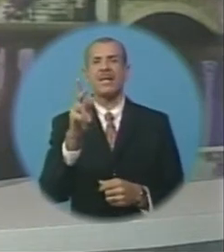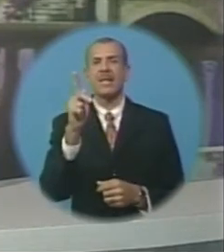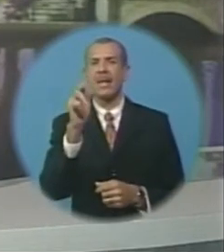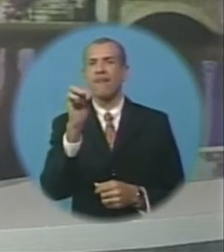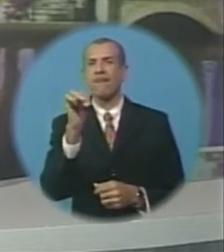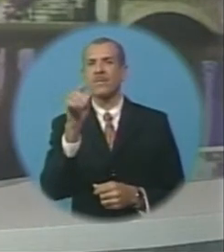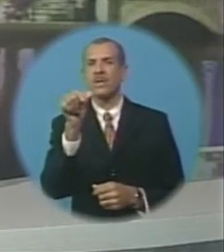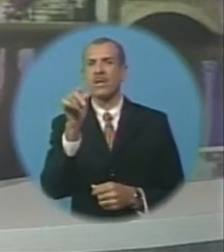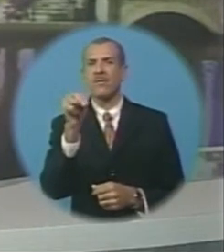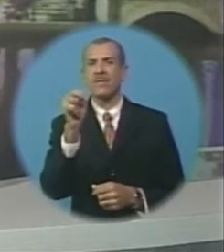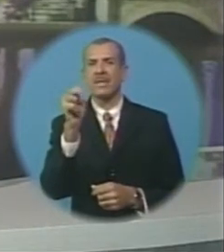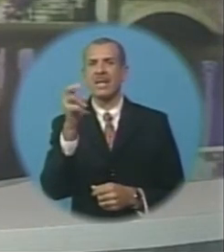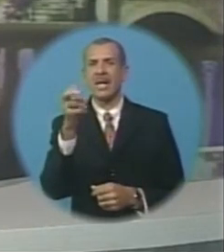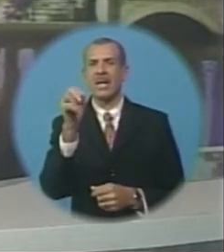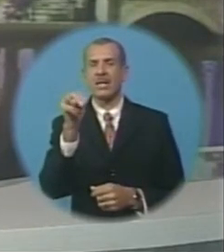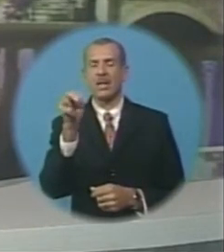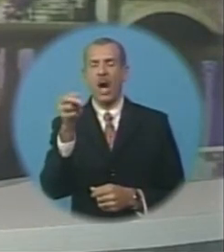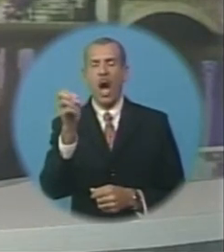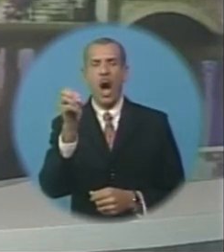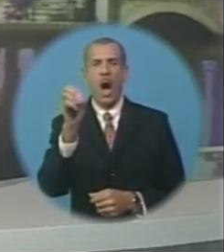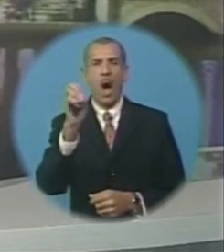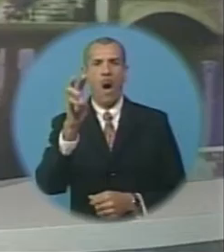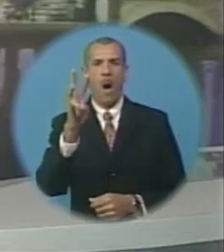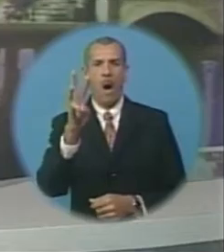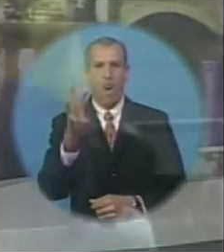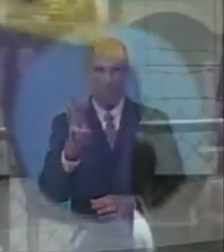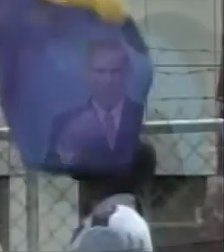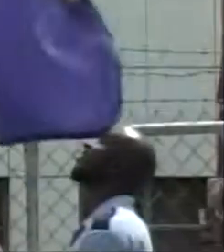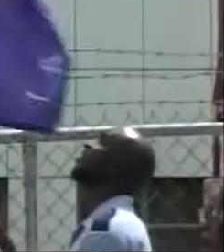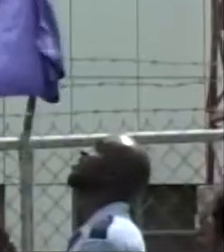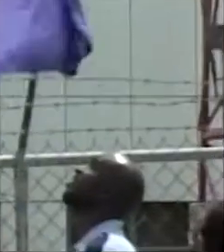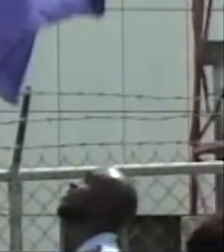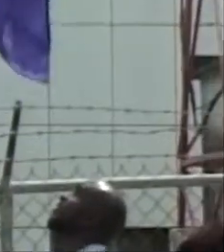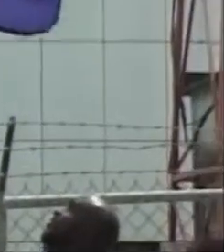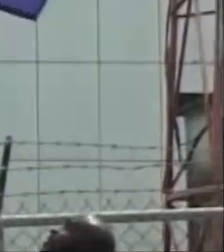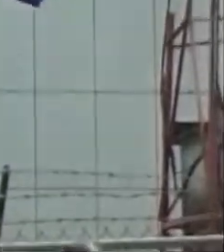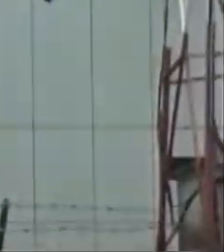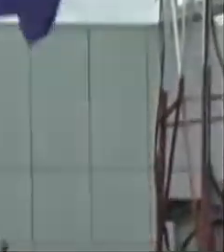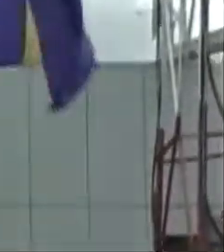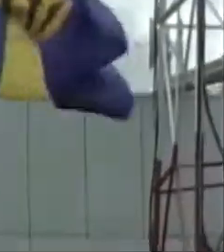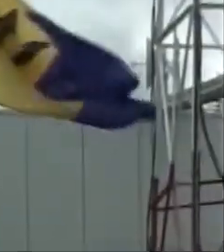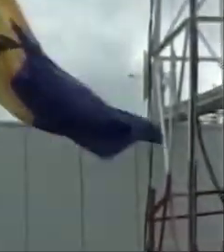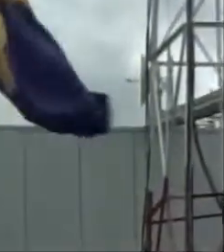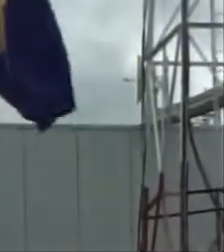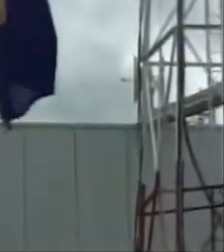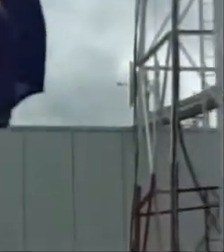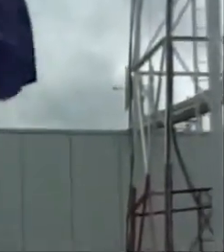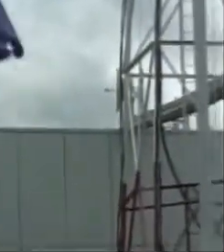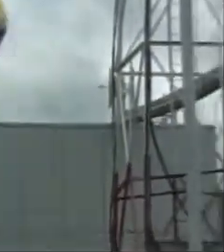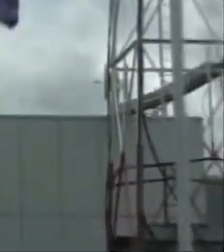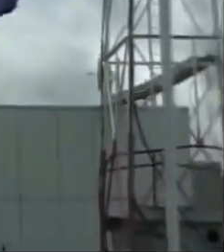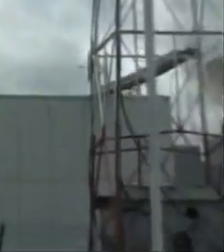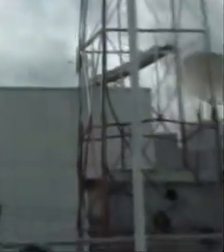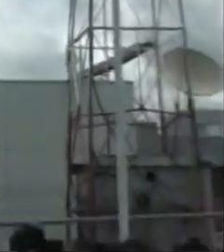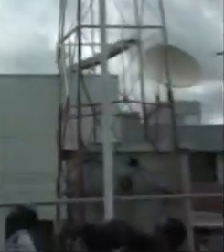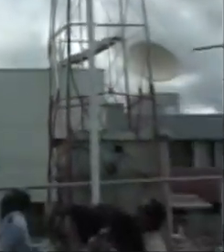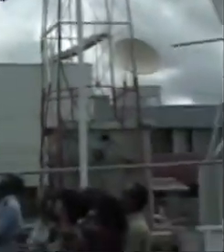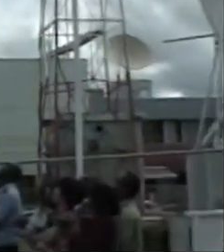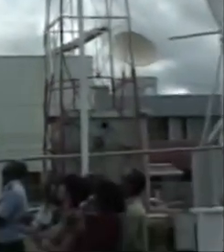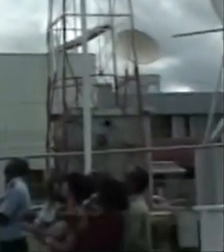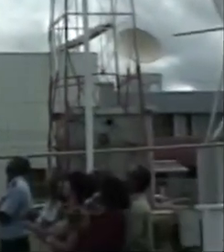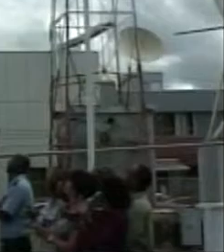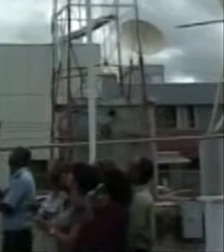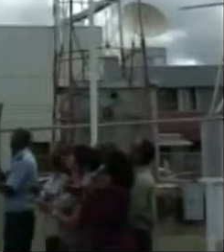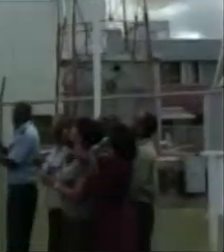Kim Griffith Tang Hao. The BL&P is the sixth company to come on board to partner with the Caribbean Corporation in